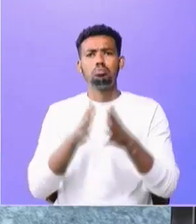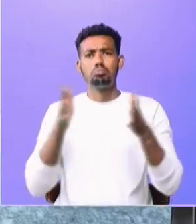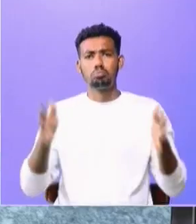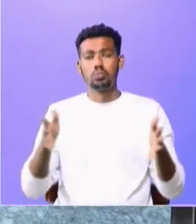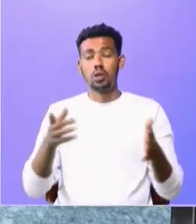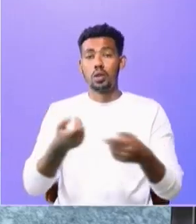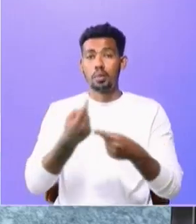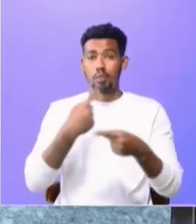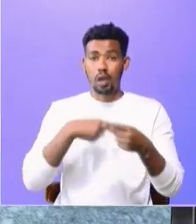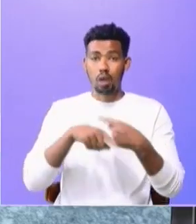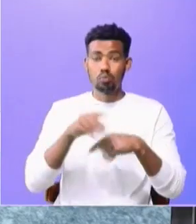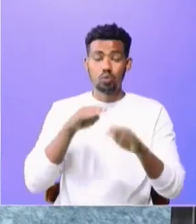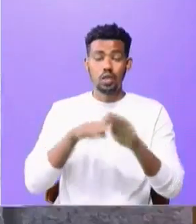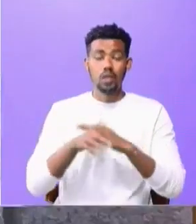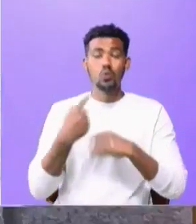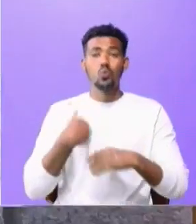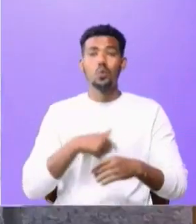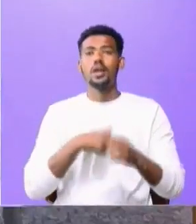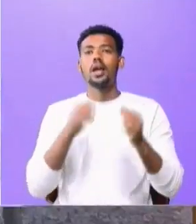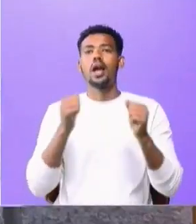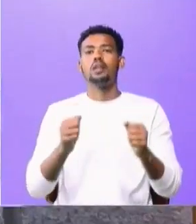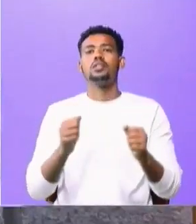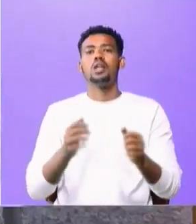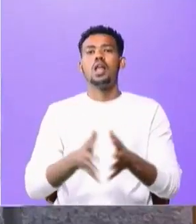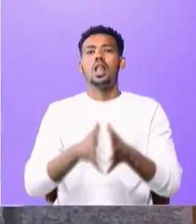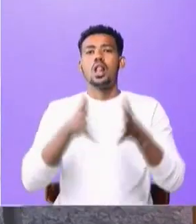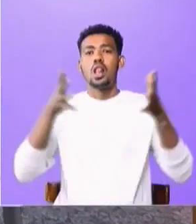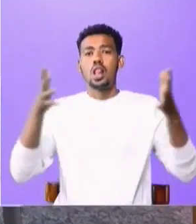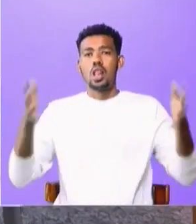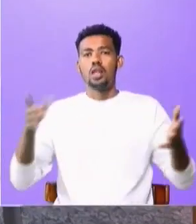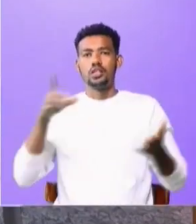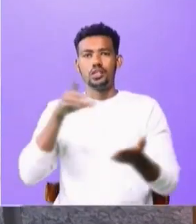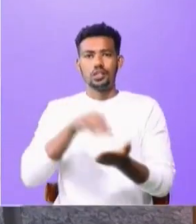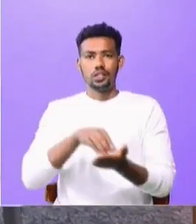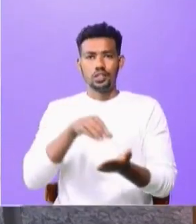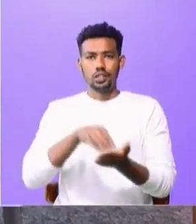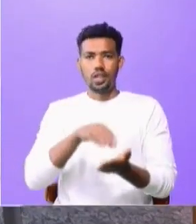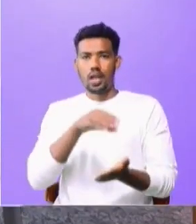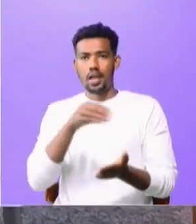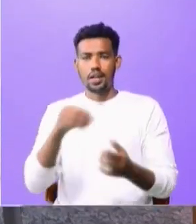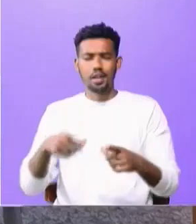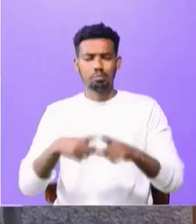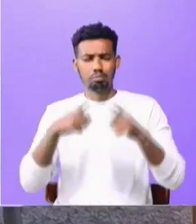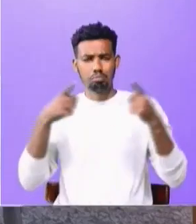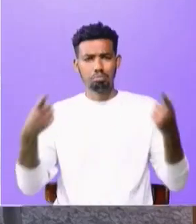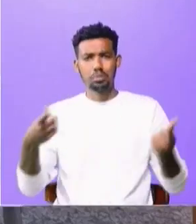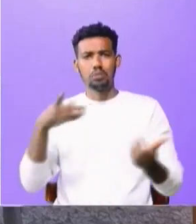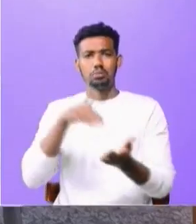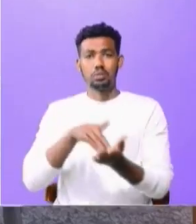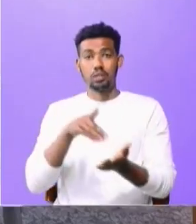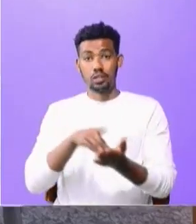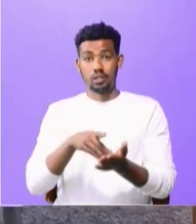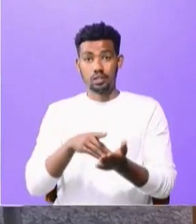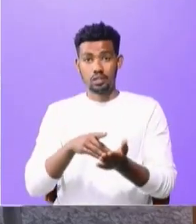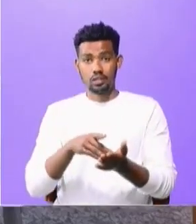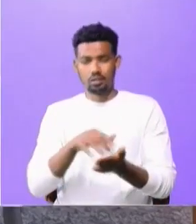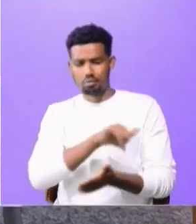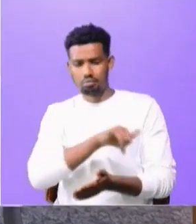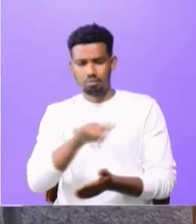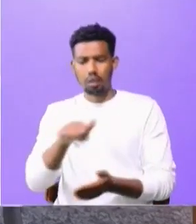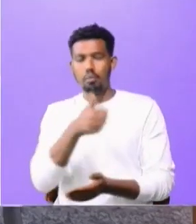to in, we can use for large cities, continent, and big cities also, like Addis